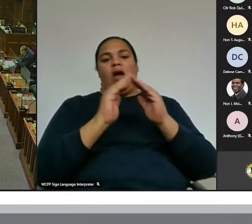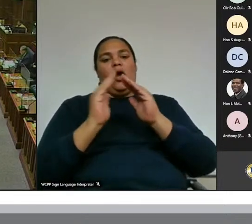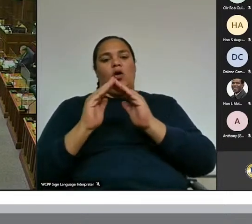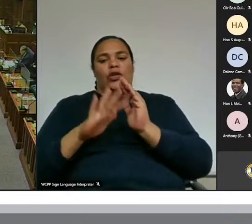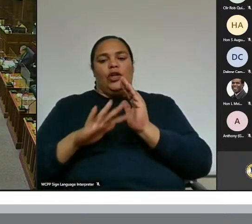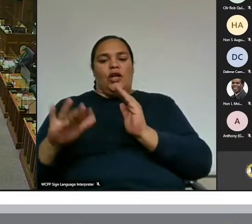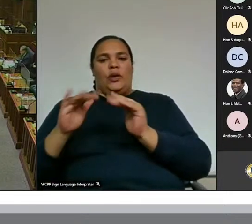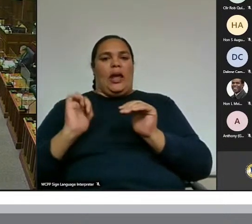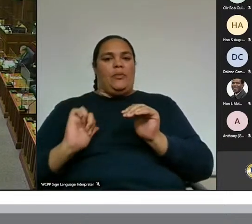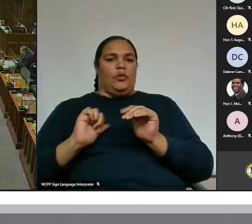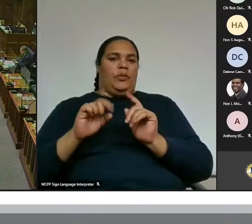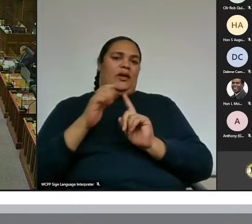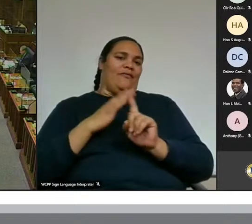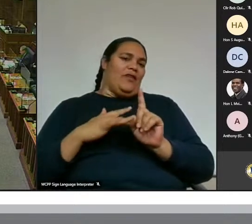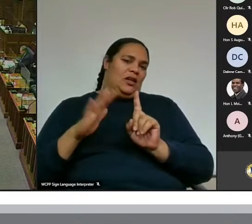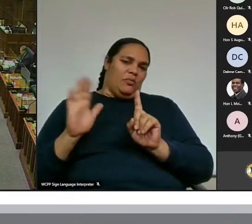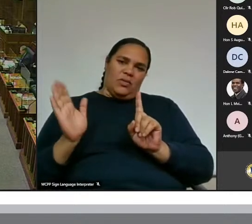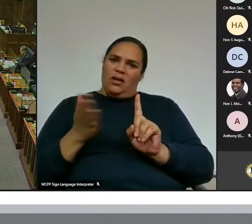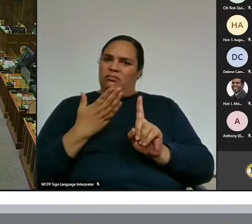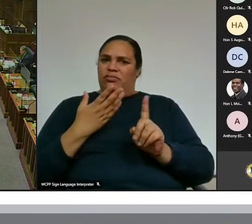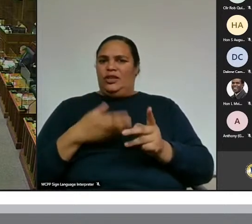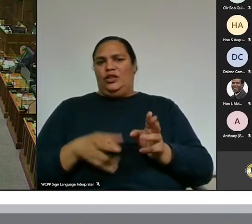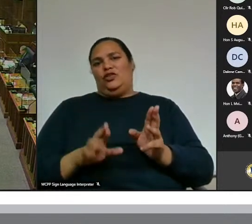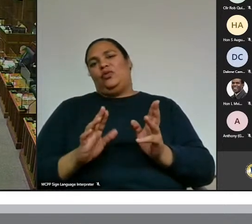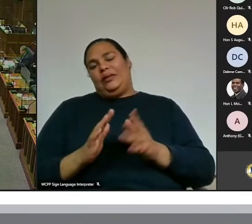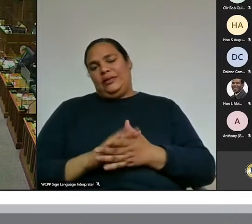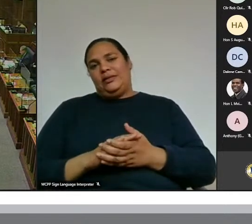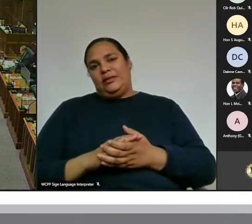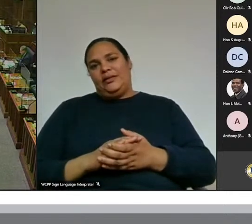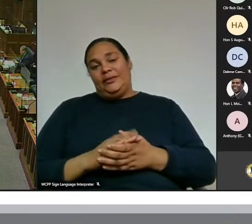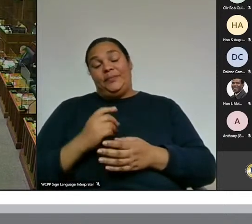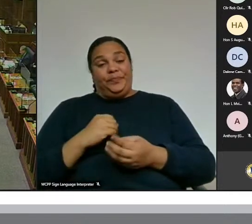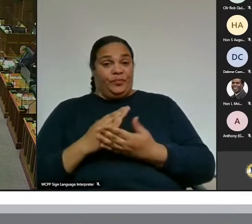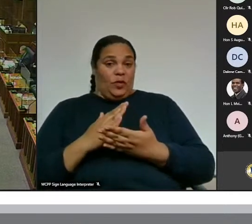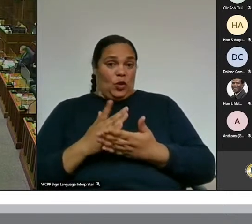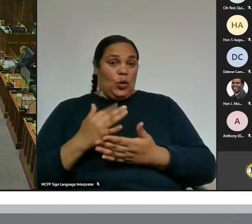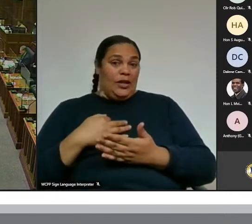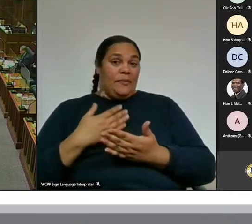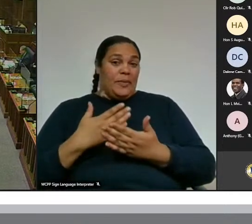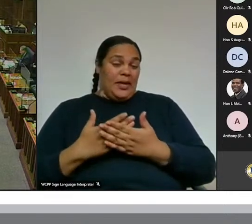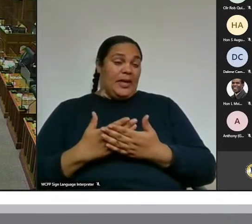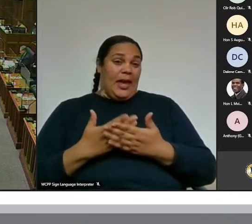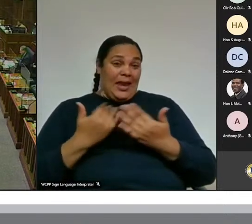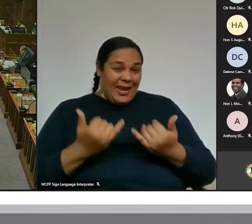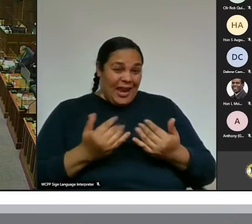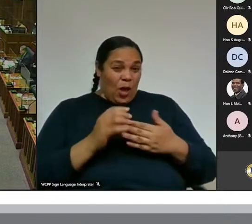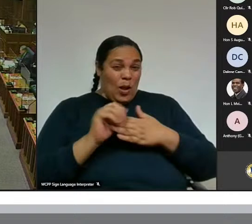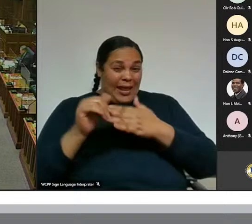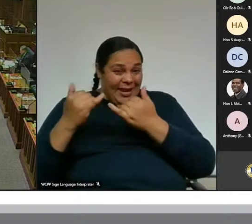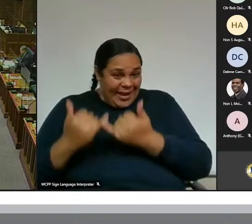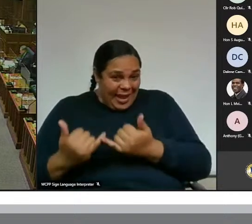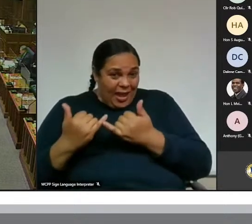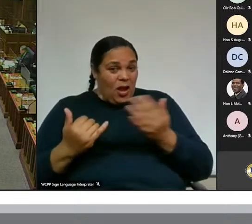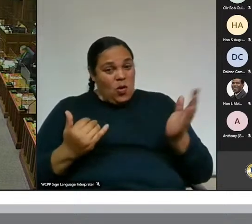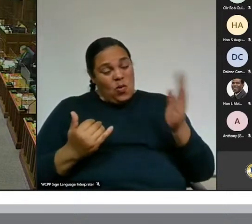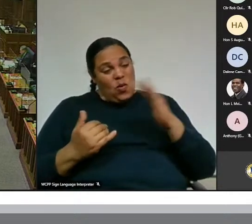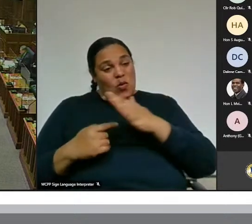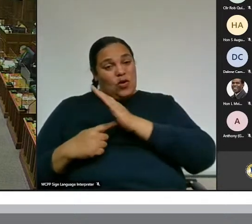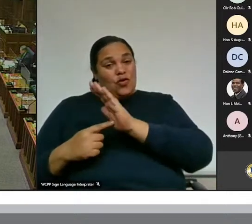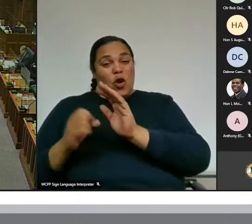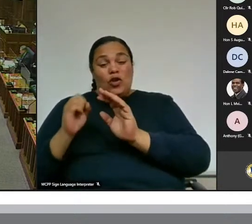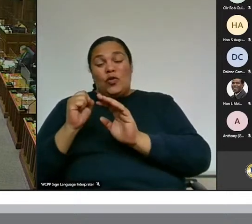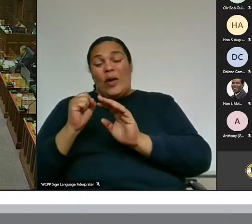and municipal environment in the streets. I can assure you, if I could take you now at this very moment in Swellendam